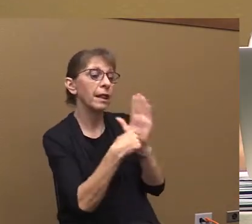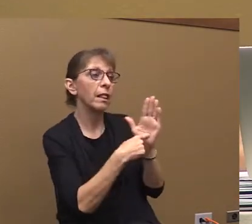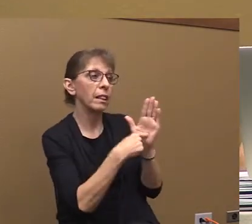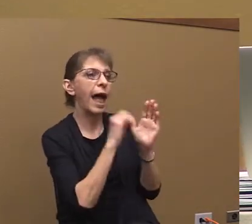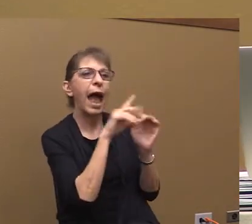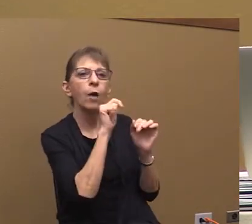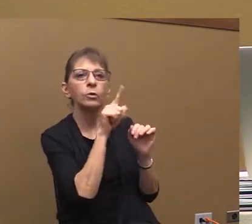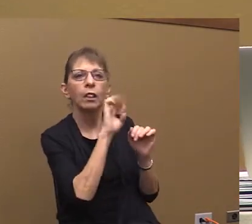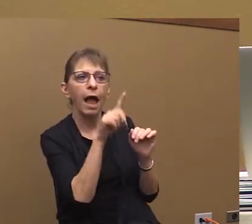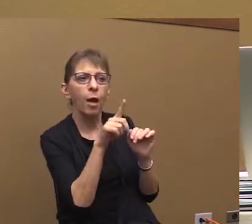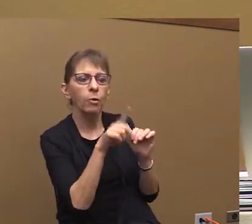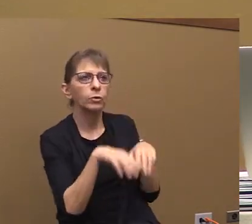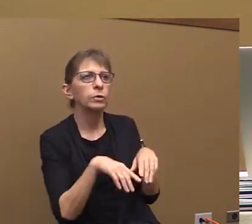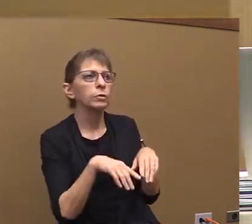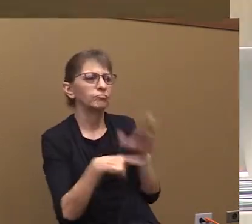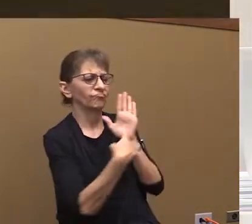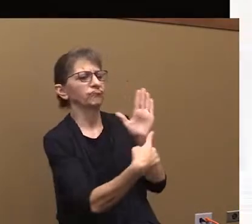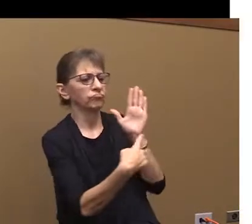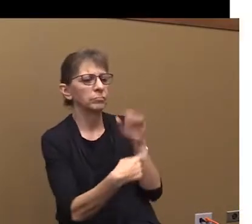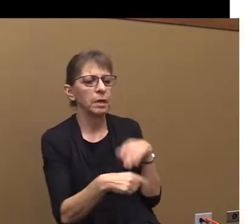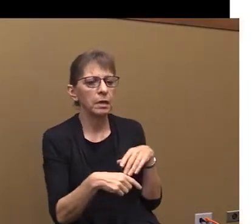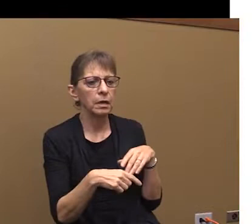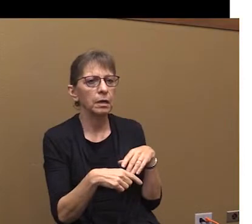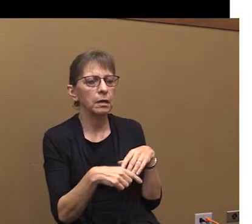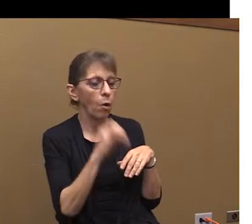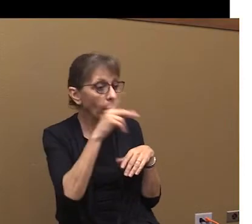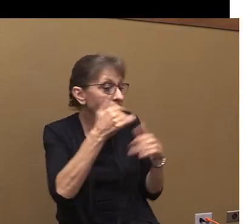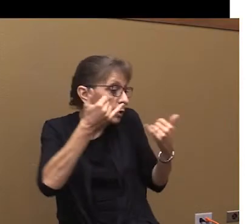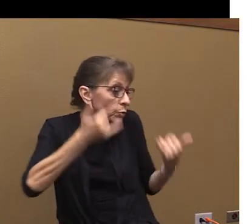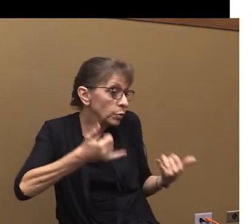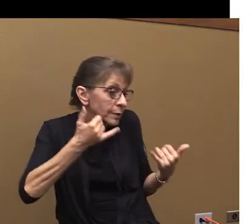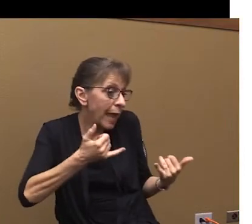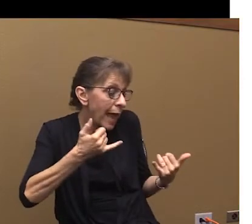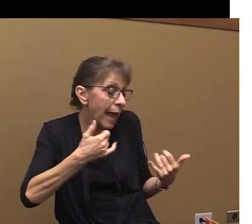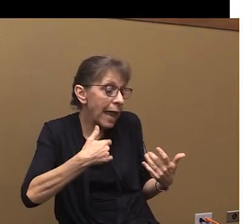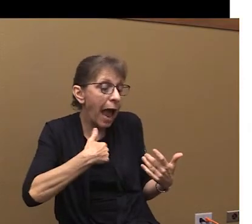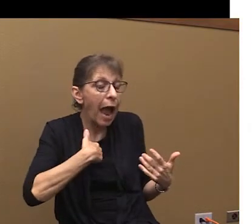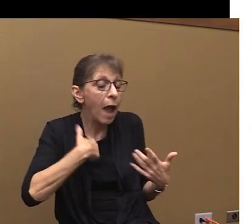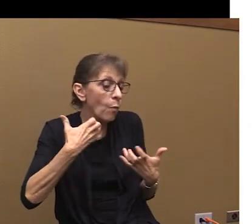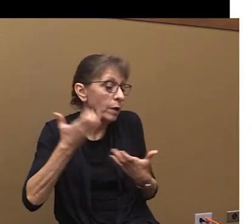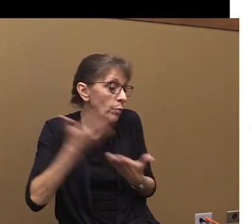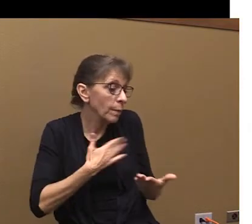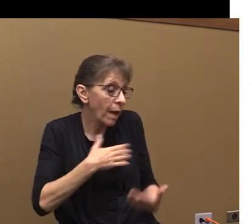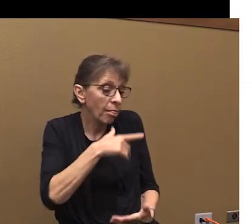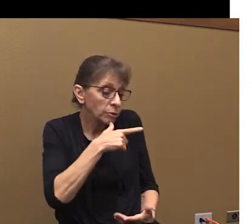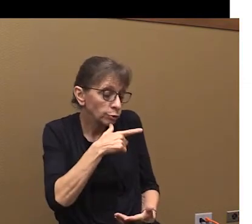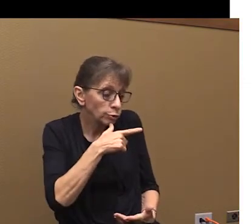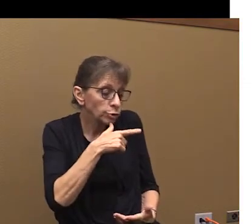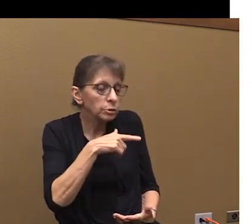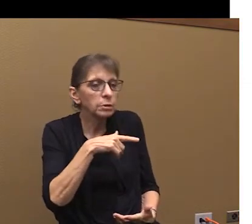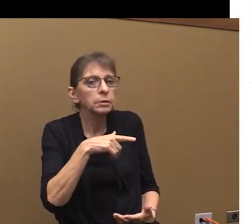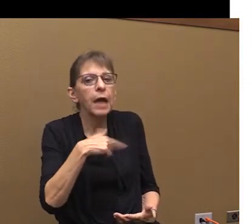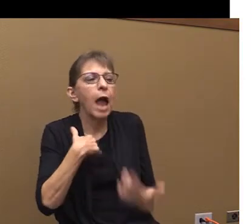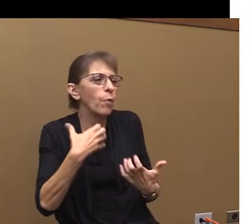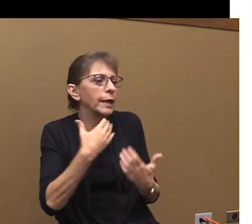happening. Helping with problem solve, if you model out loud problem solving,